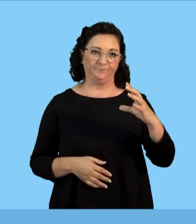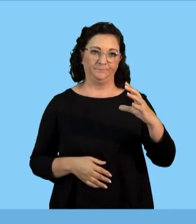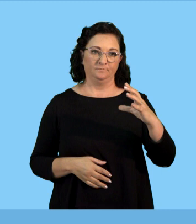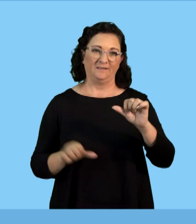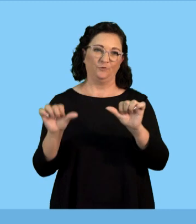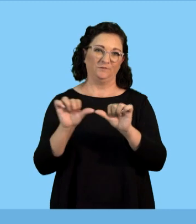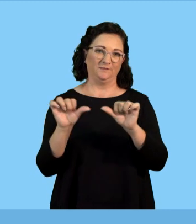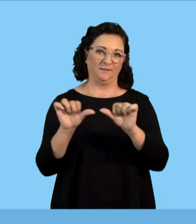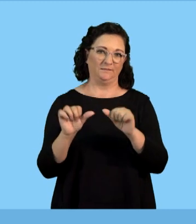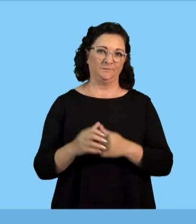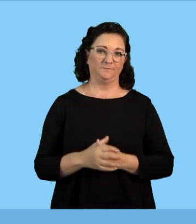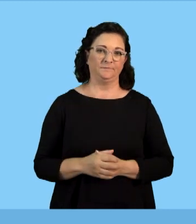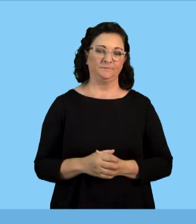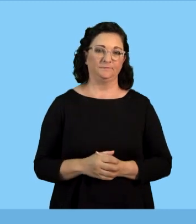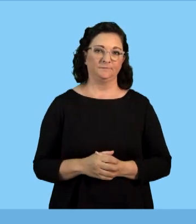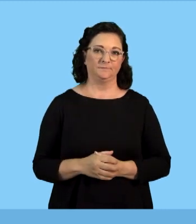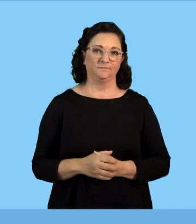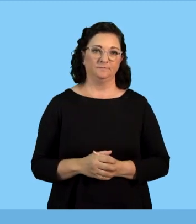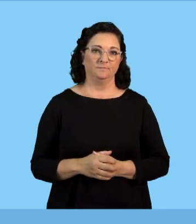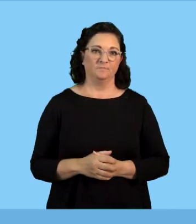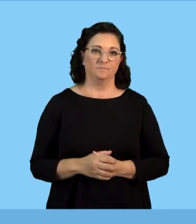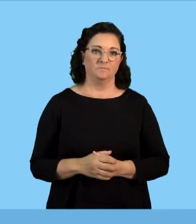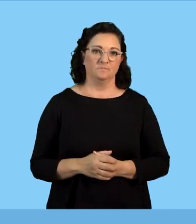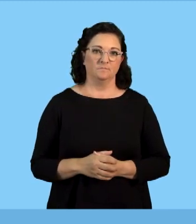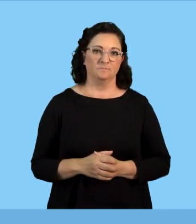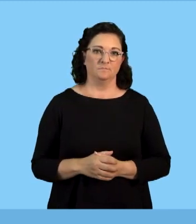bigger in size